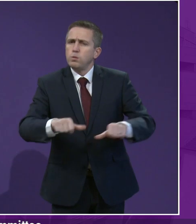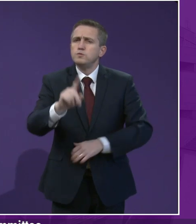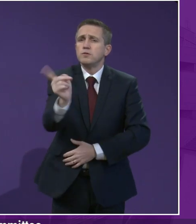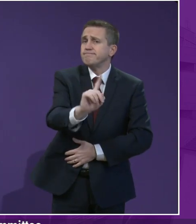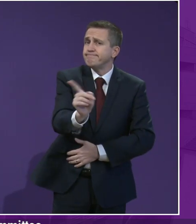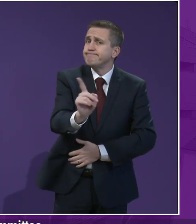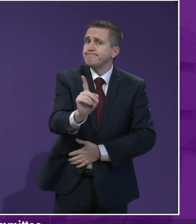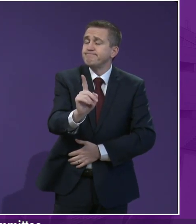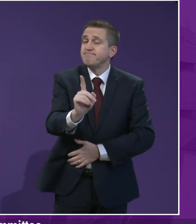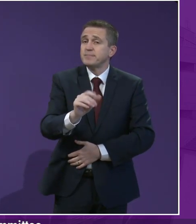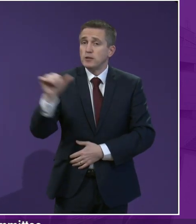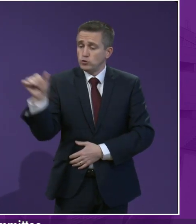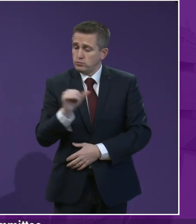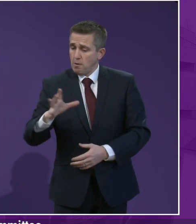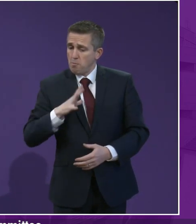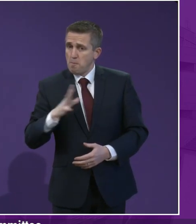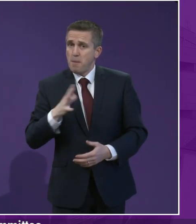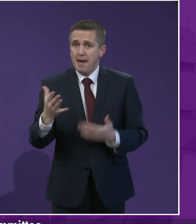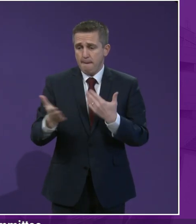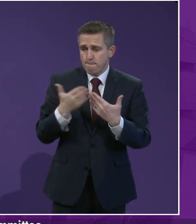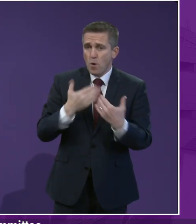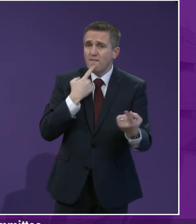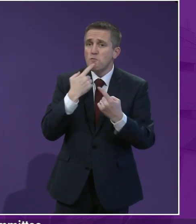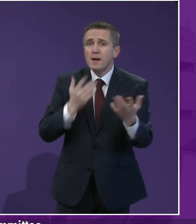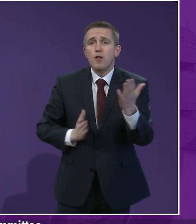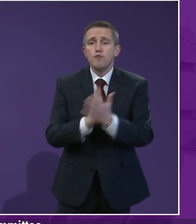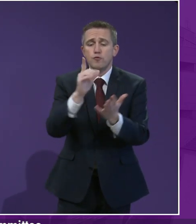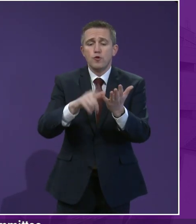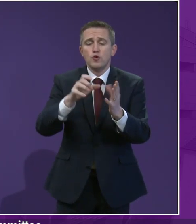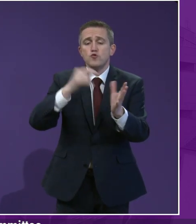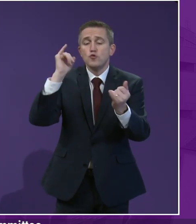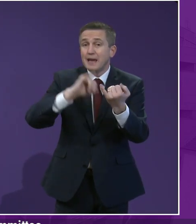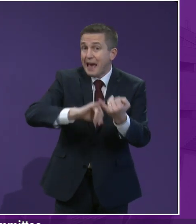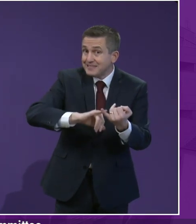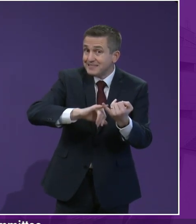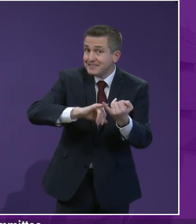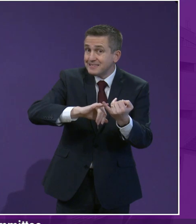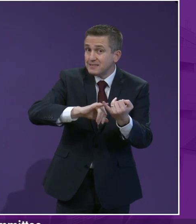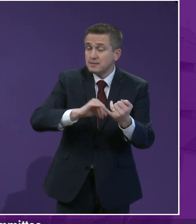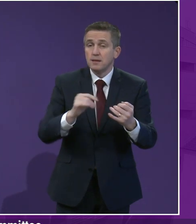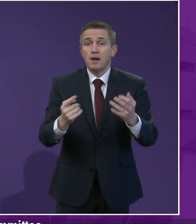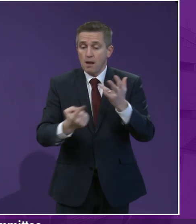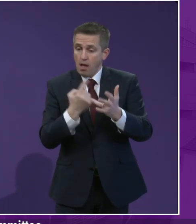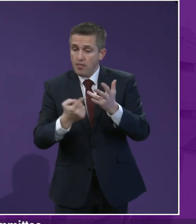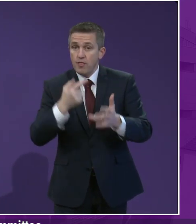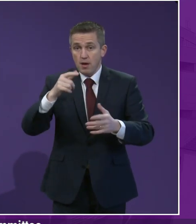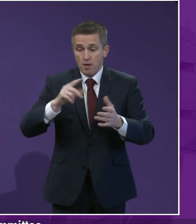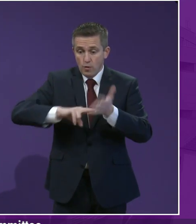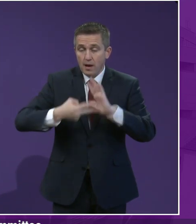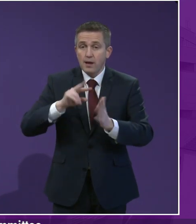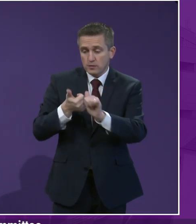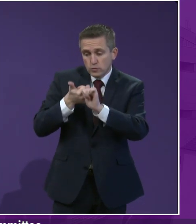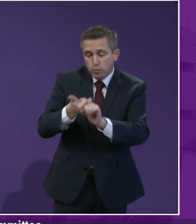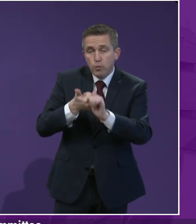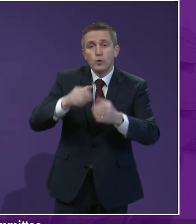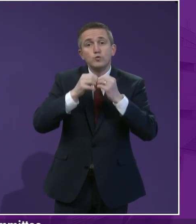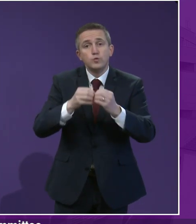student. And that was definitely highlighted, I think, across the board from everybody. One of the things